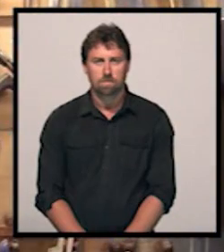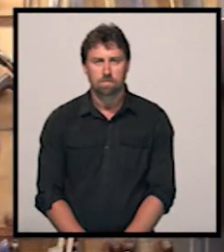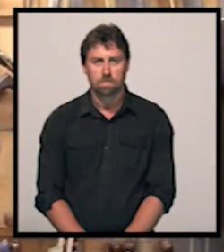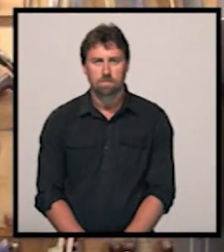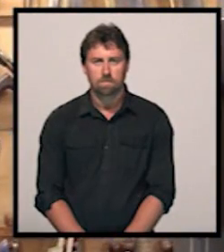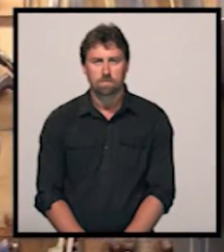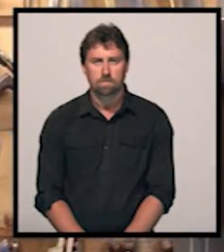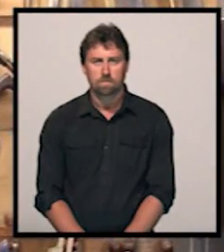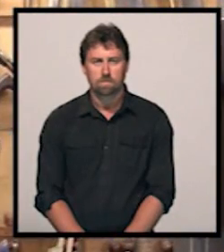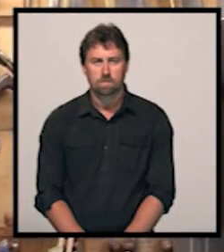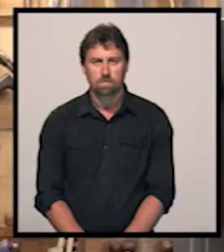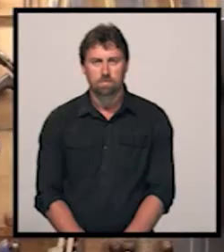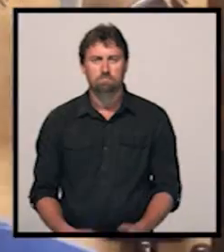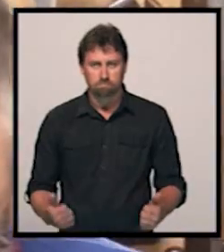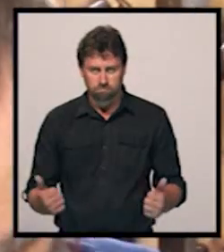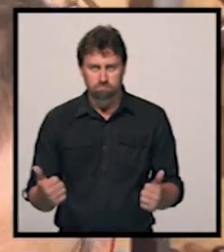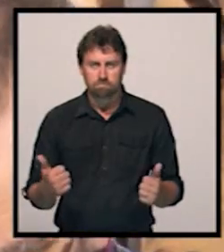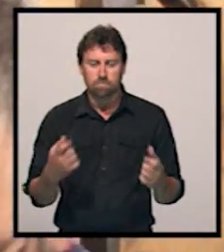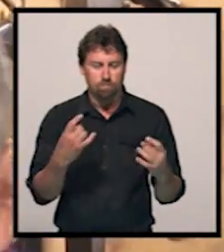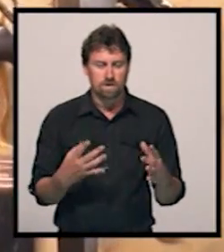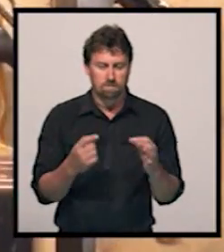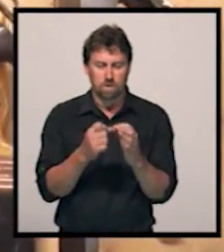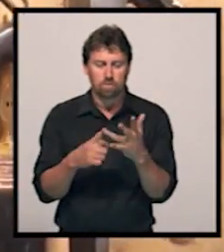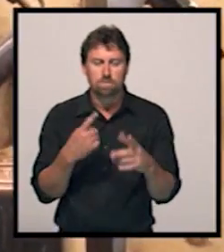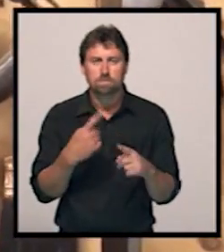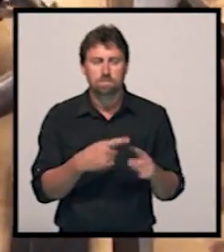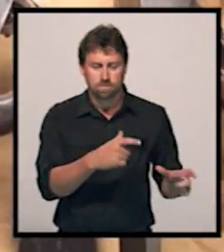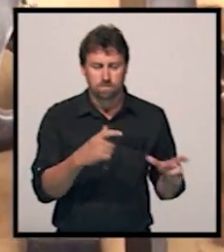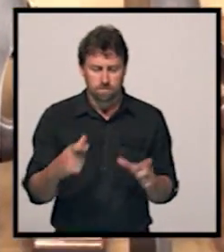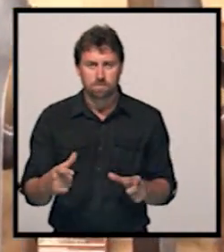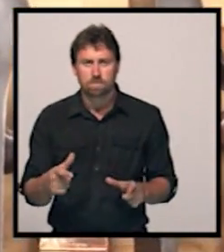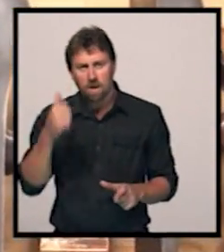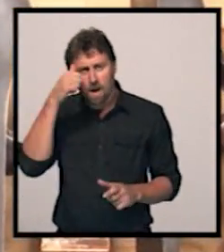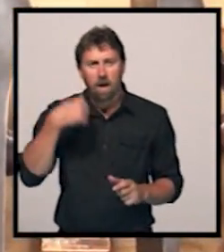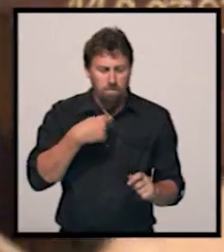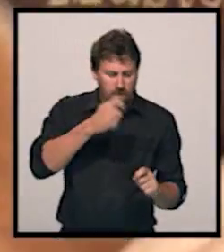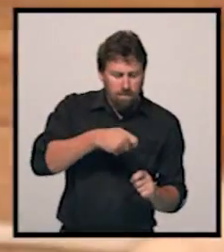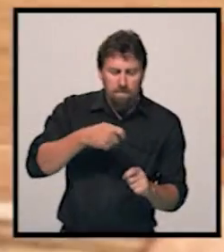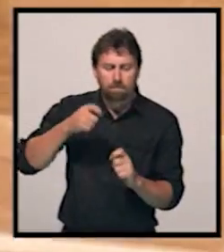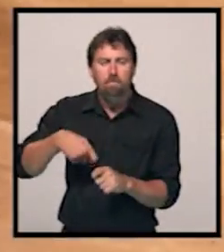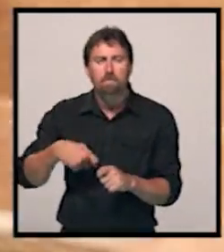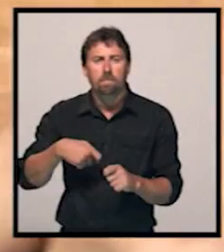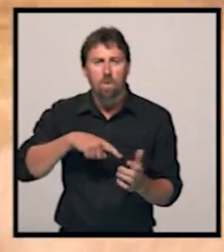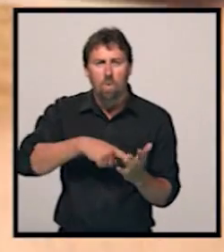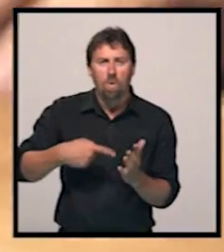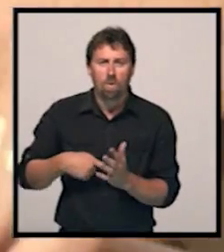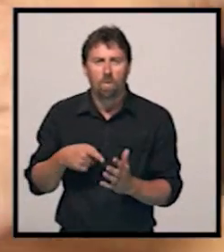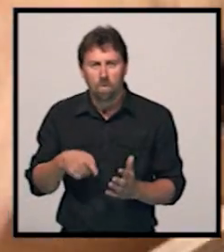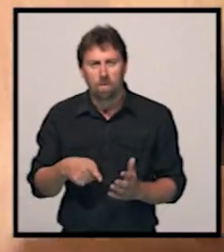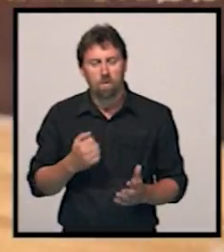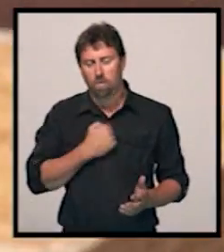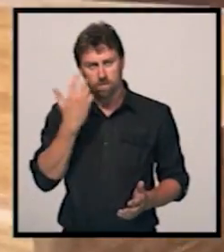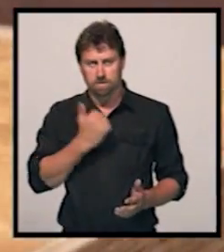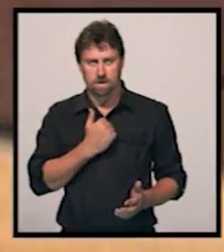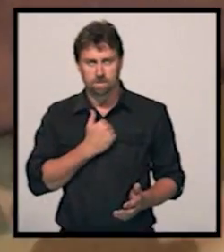All right, bring your box over. Now that mark I put in the box is just a routine of